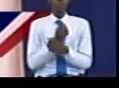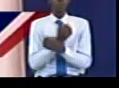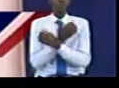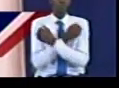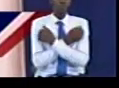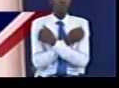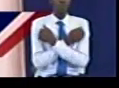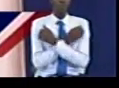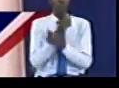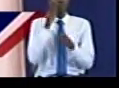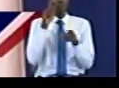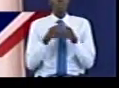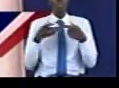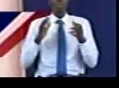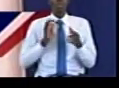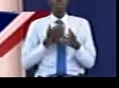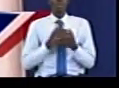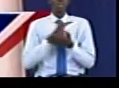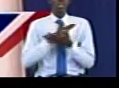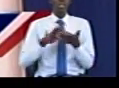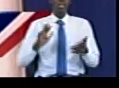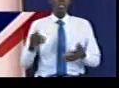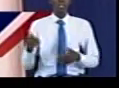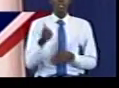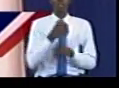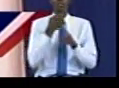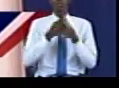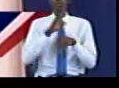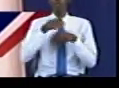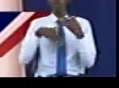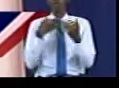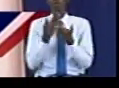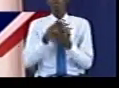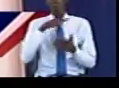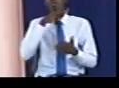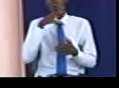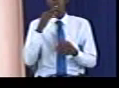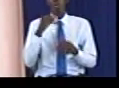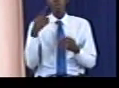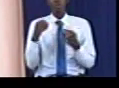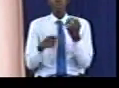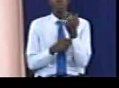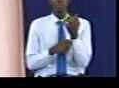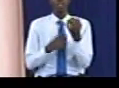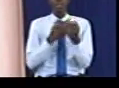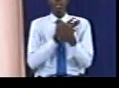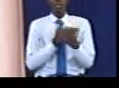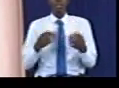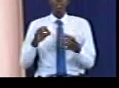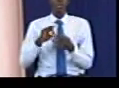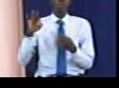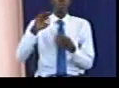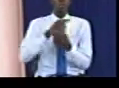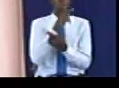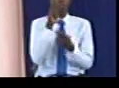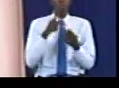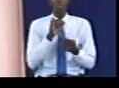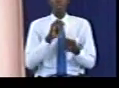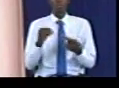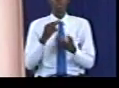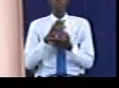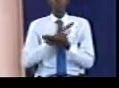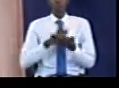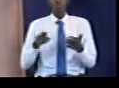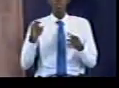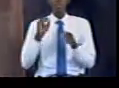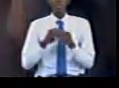cleanse ourselves from all filthiness of the flesh and spirit, perfecting holiness in the